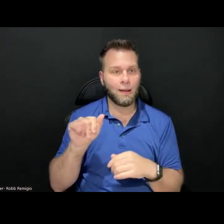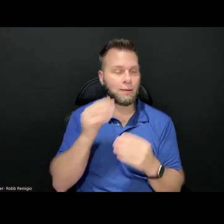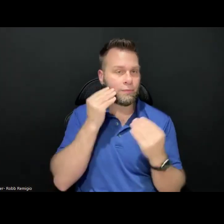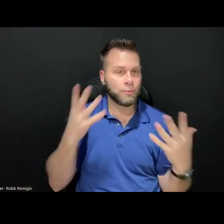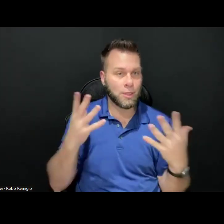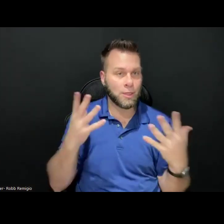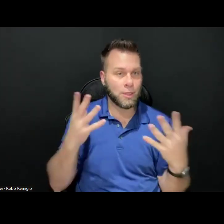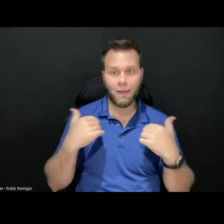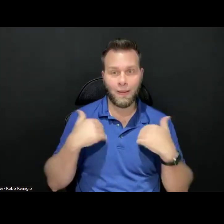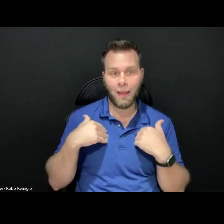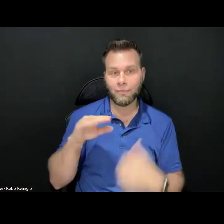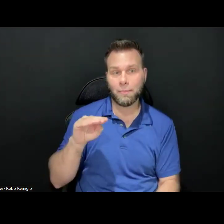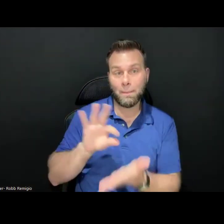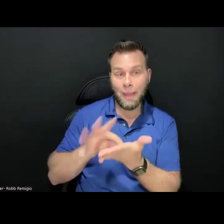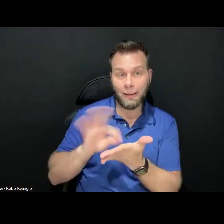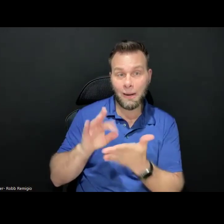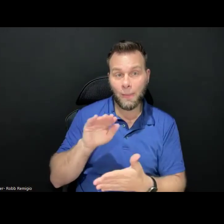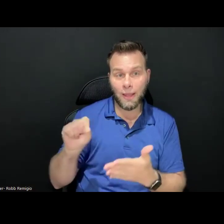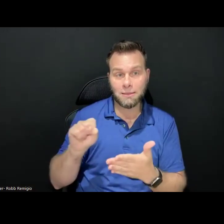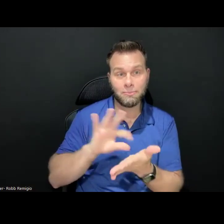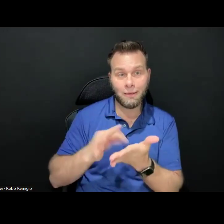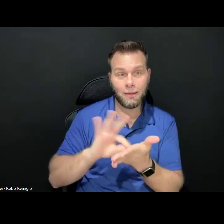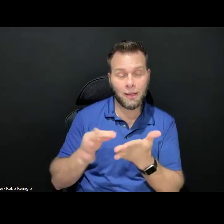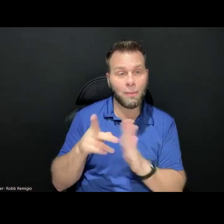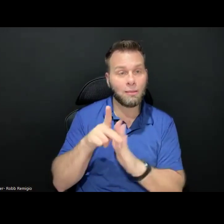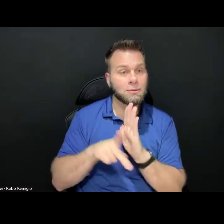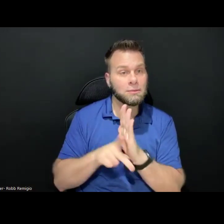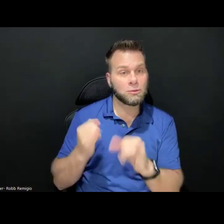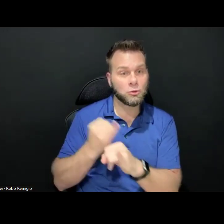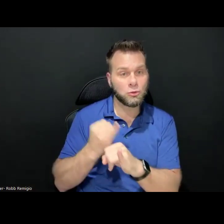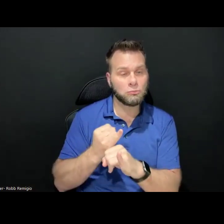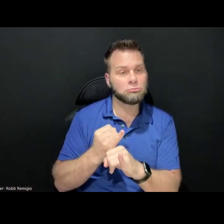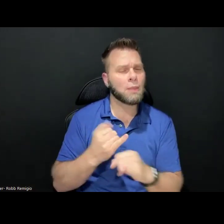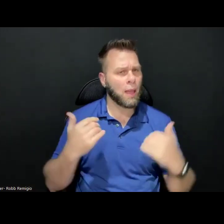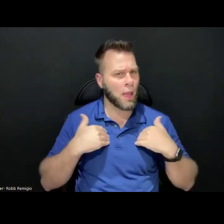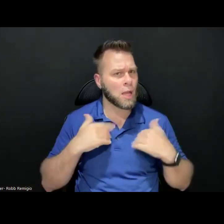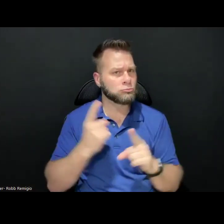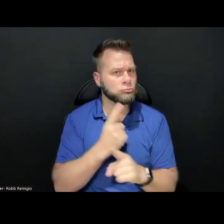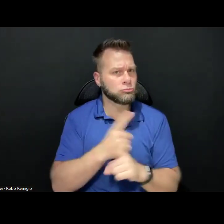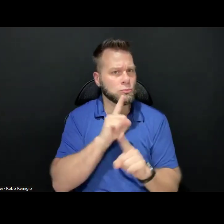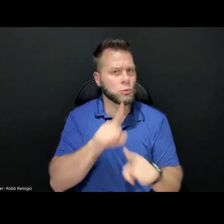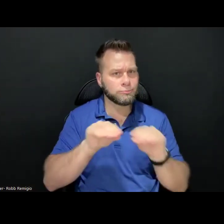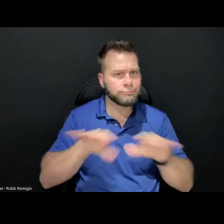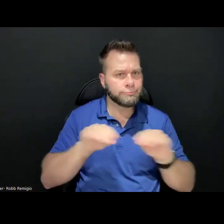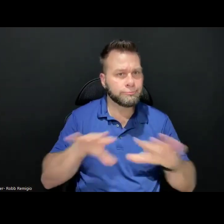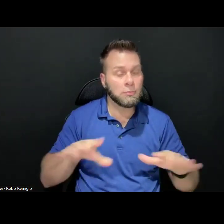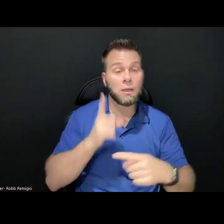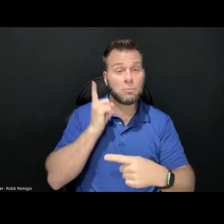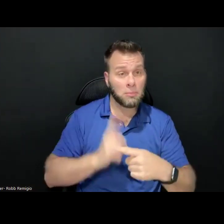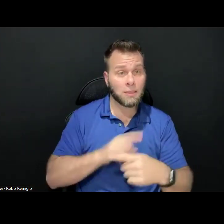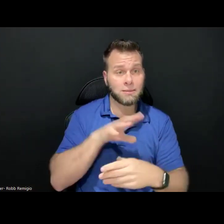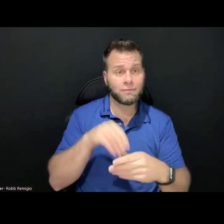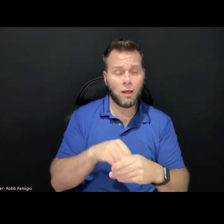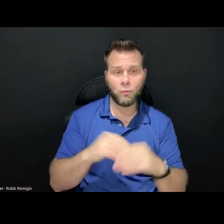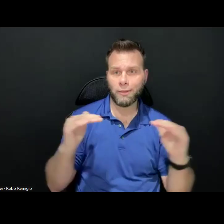the Mass Medicaid Policy Institute, which puts out regular reports, and they also engage with some very high-level